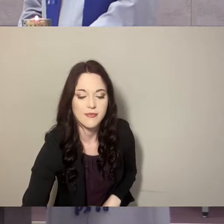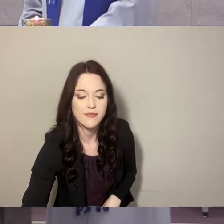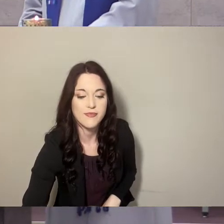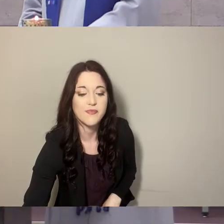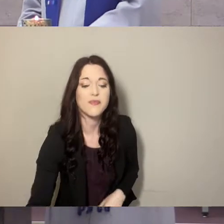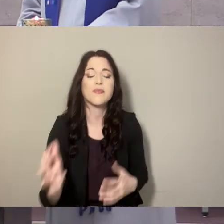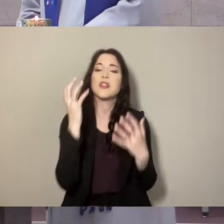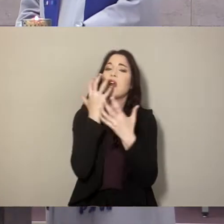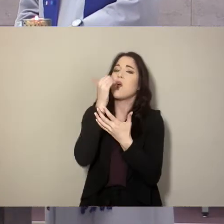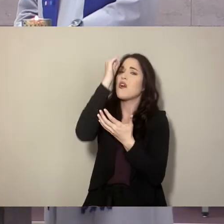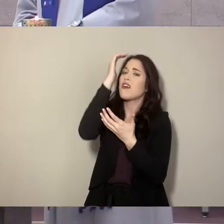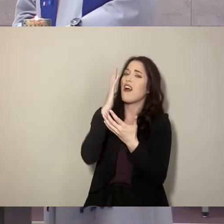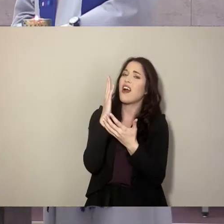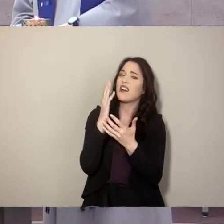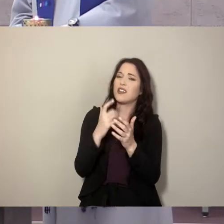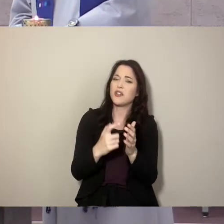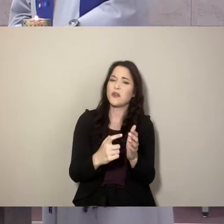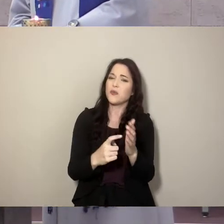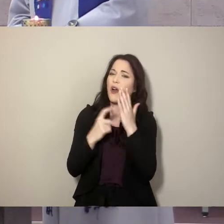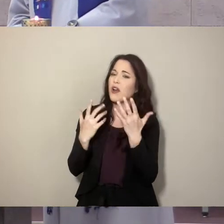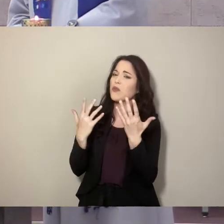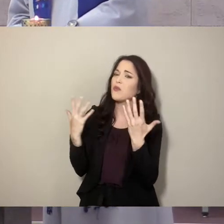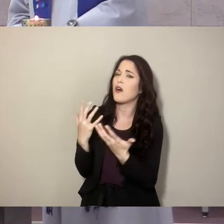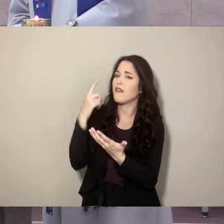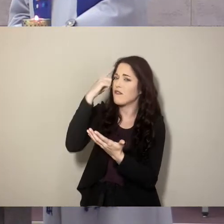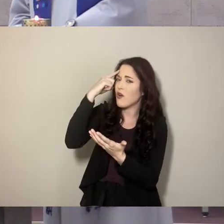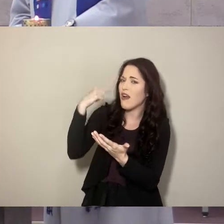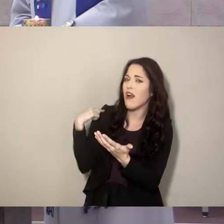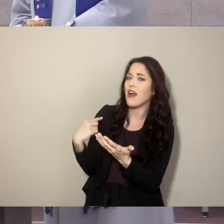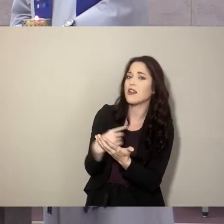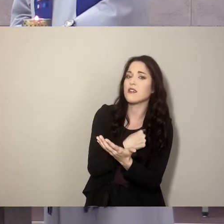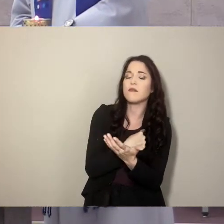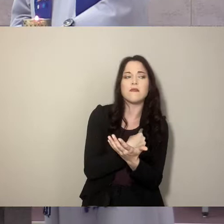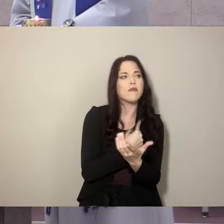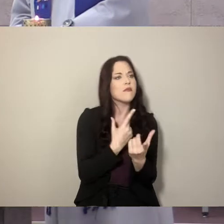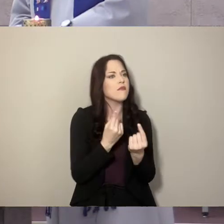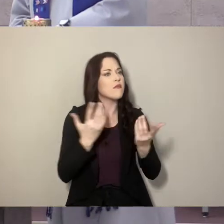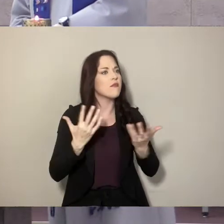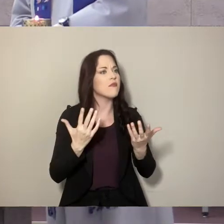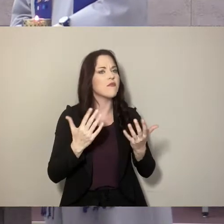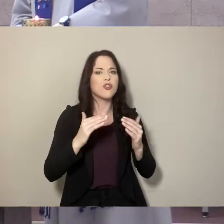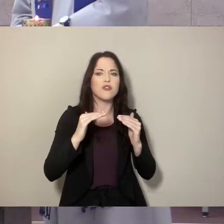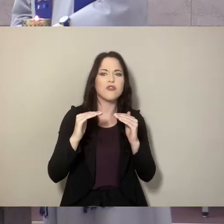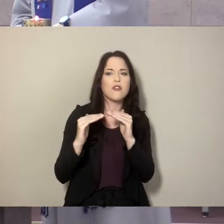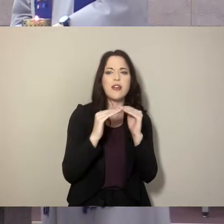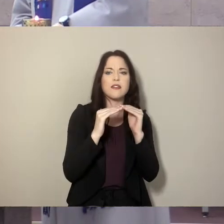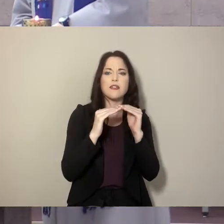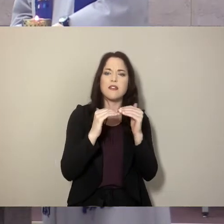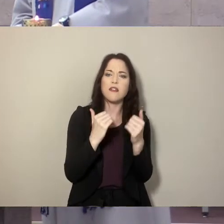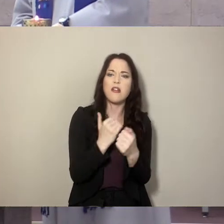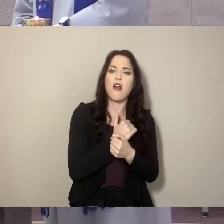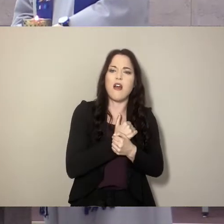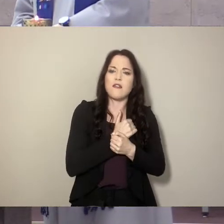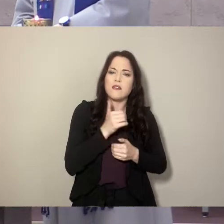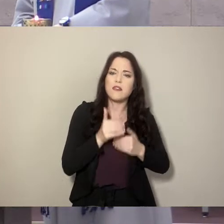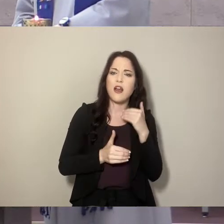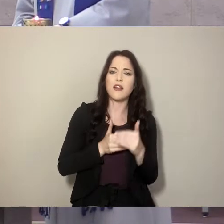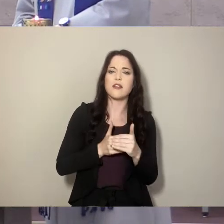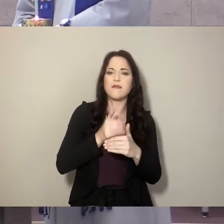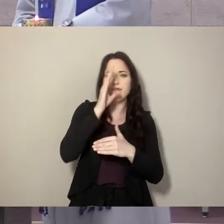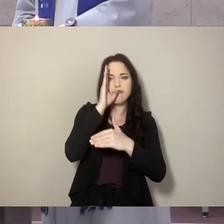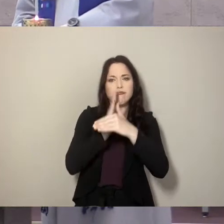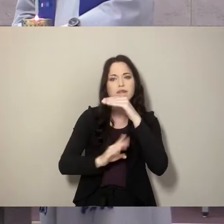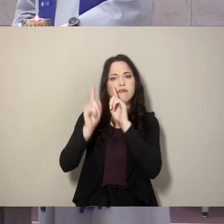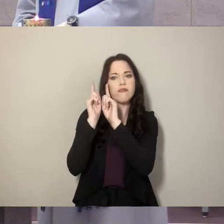Oh God, what do you require of us? To do justice, love kindness, and walk humbly with